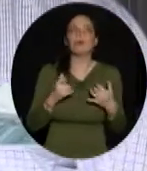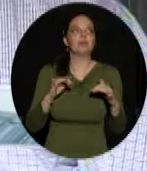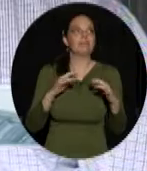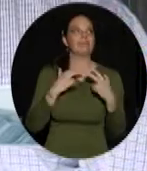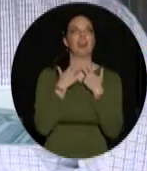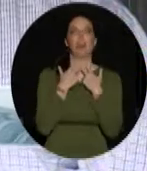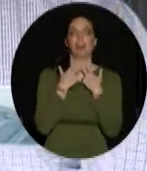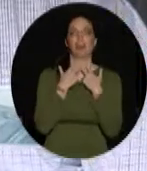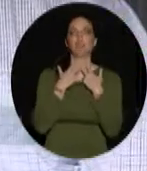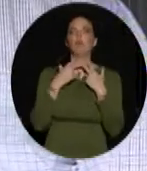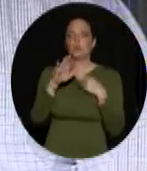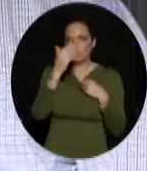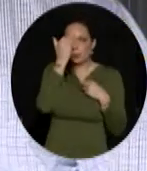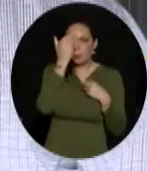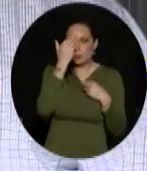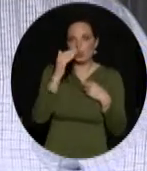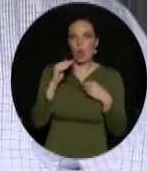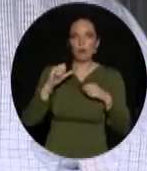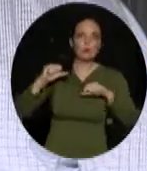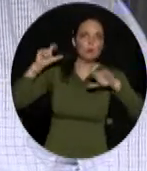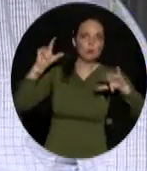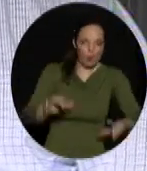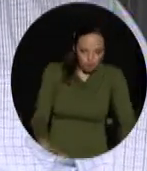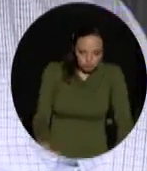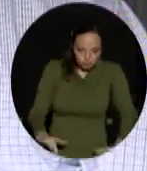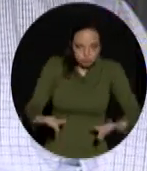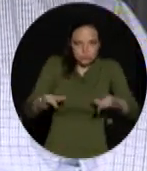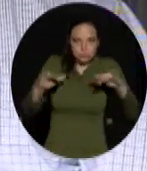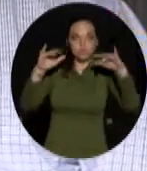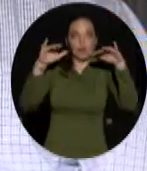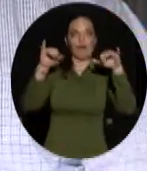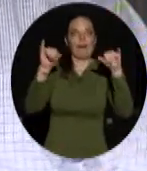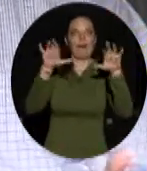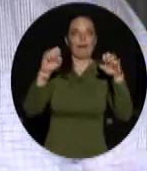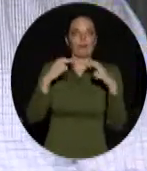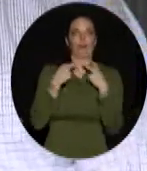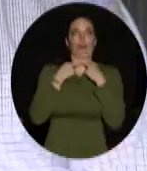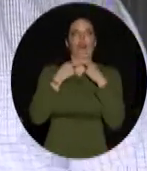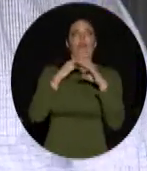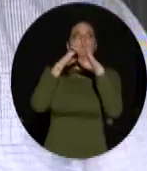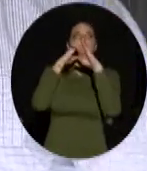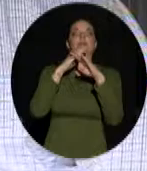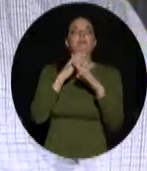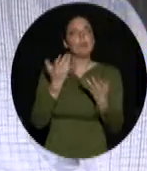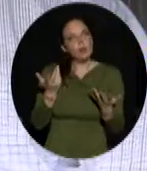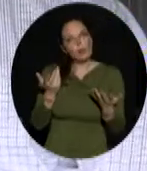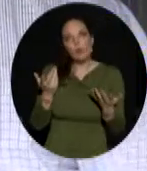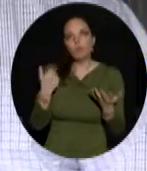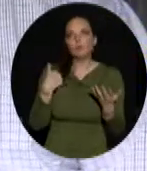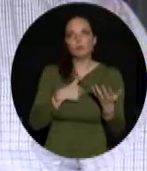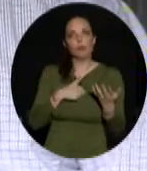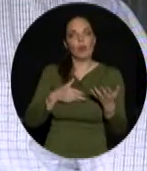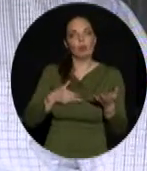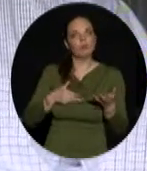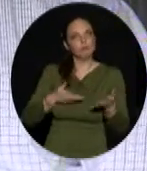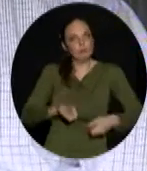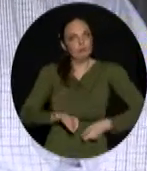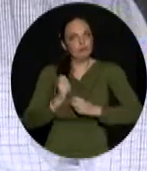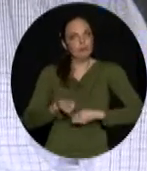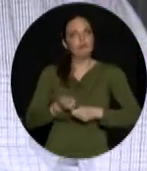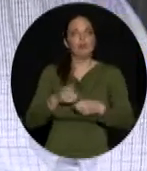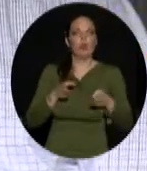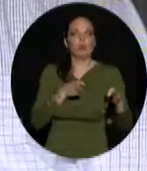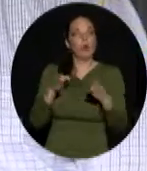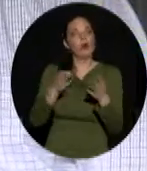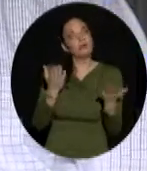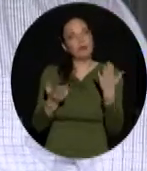You may, we get feet of snow at a time and ice on the roads. And although our road crews do a great job of clearing that as quickly as possible, you